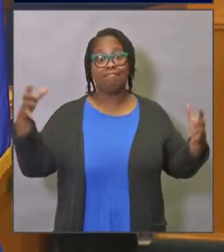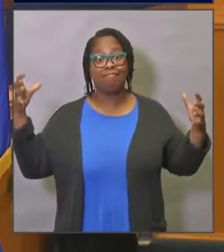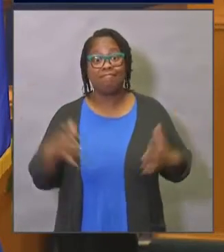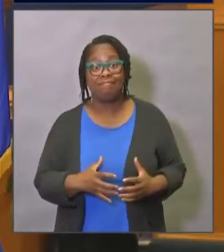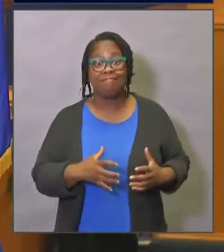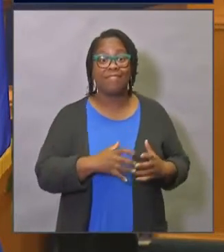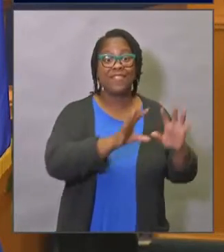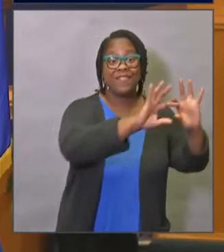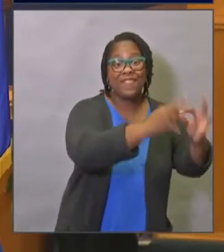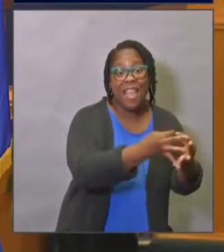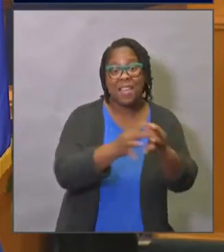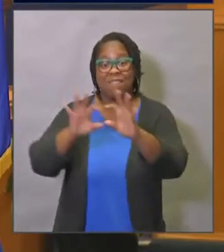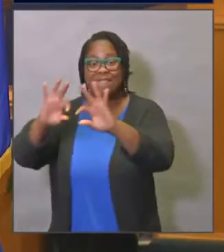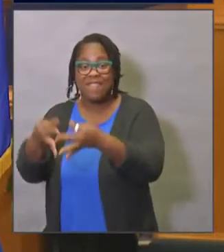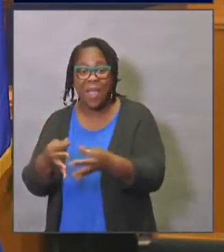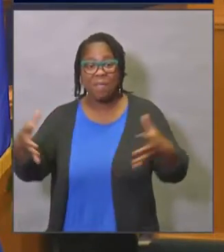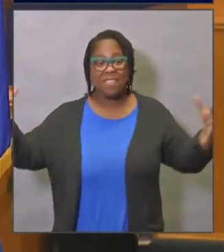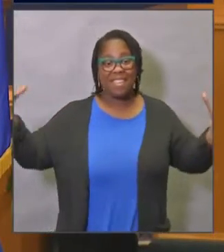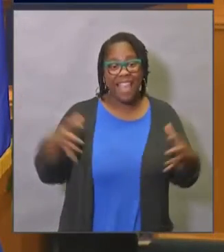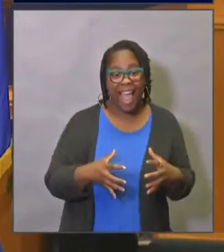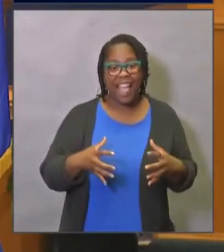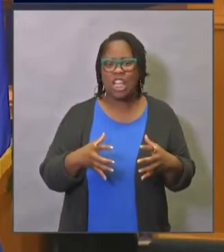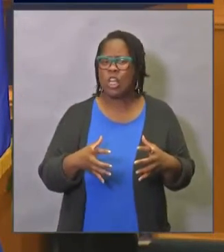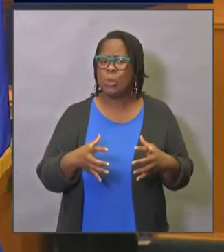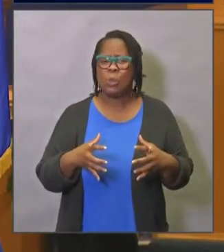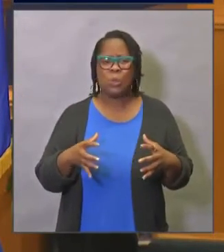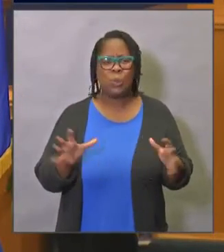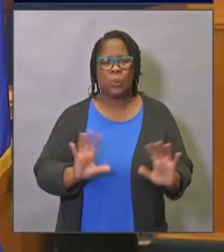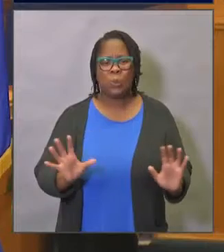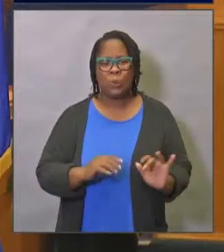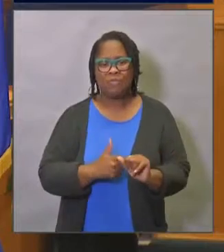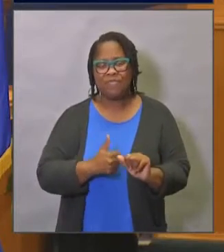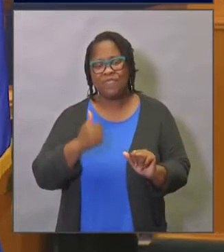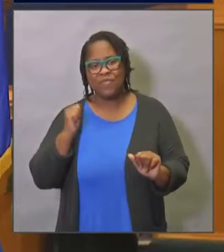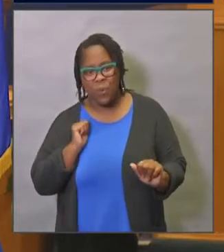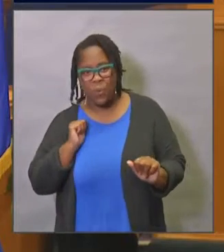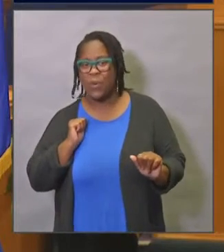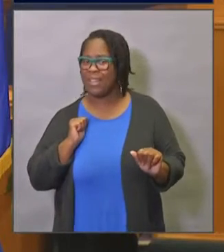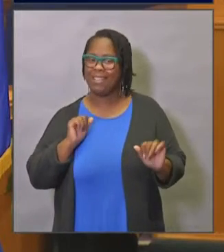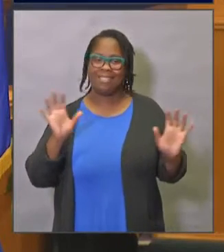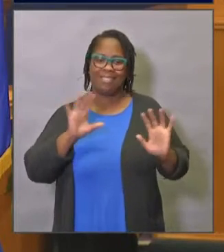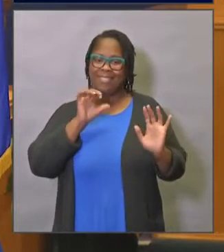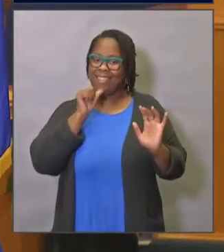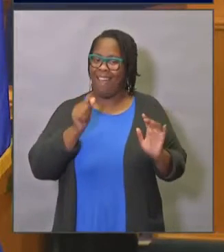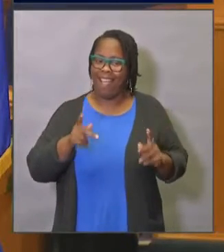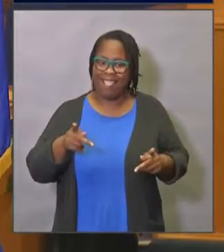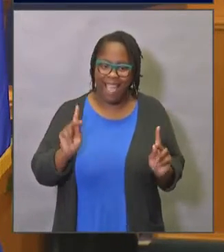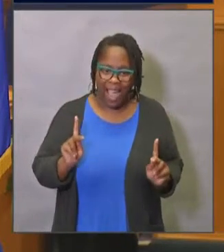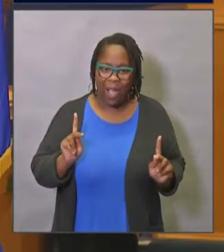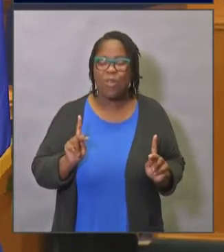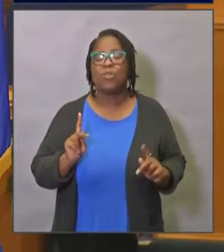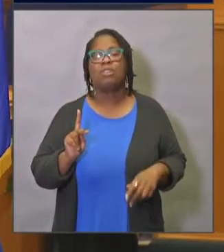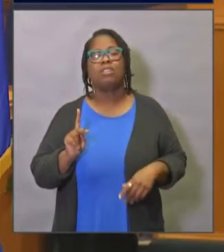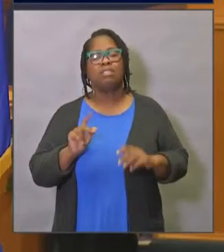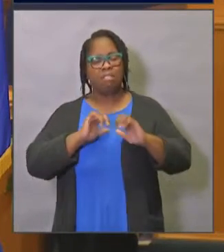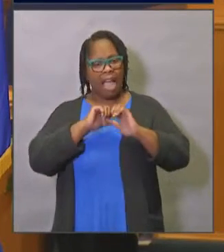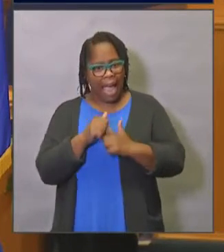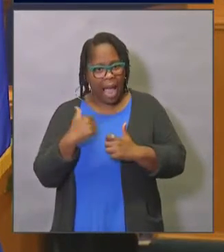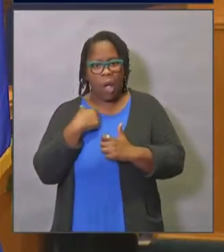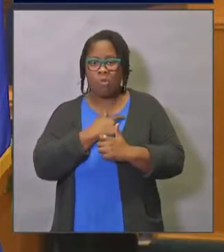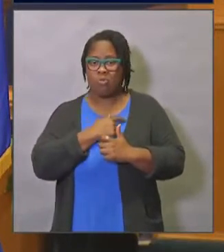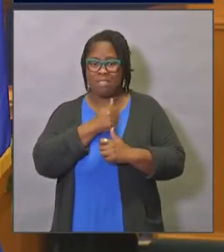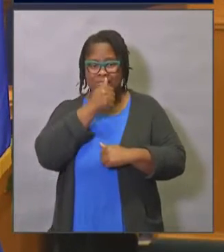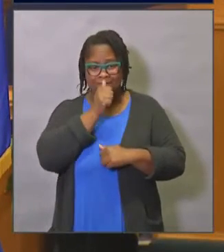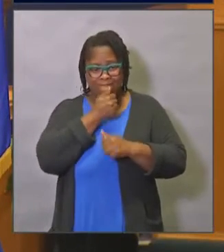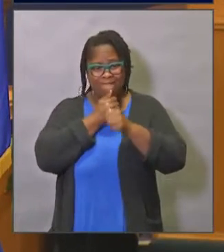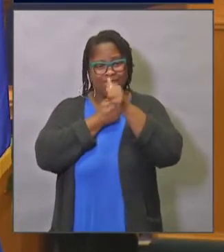household, and we all do our very best to get through this very tough time by understanding the basic premises.